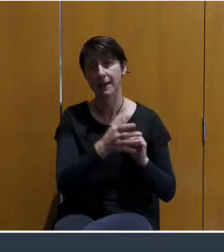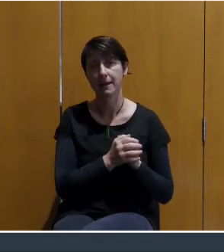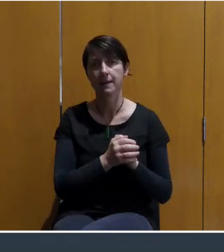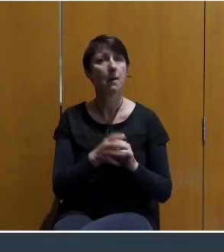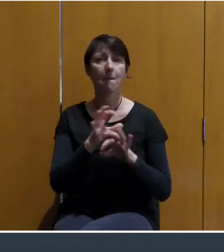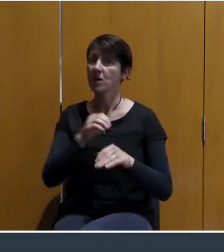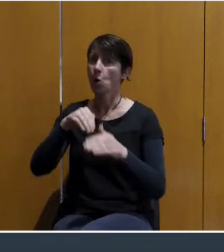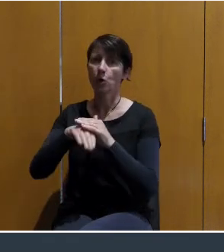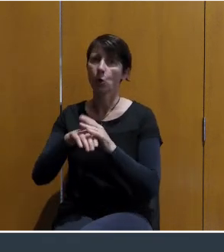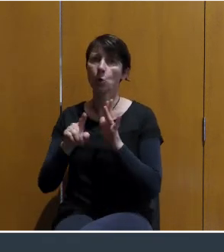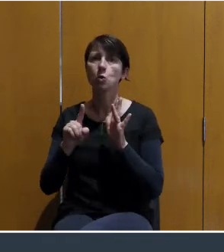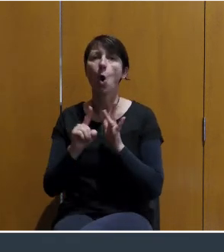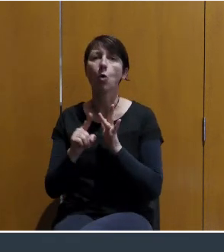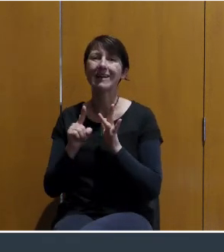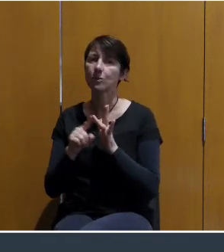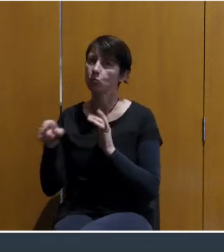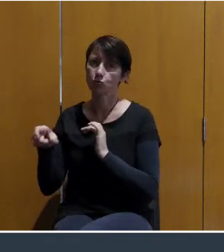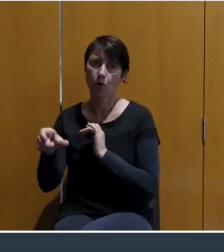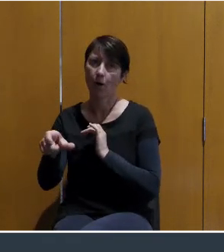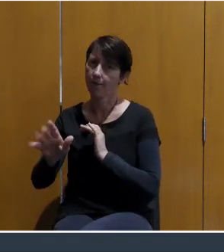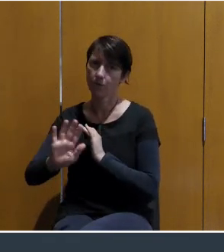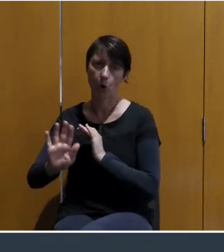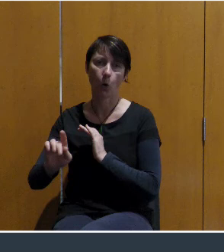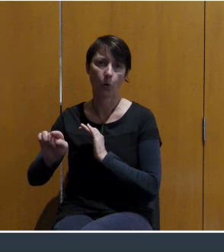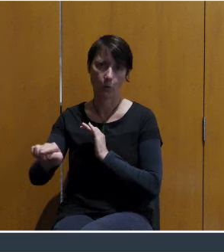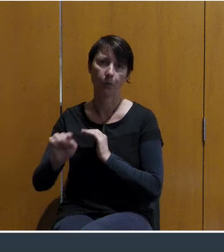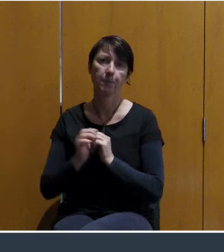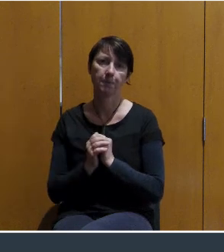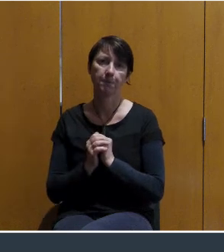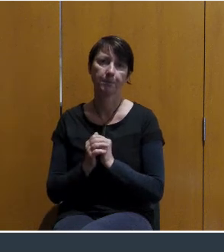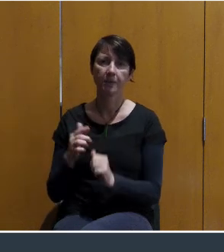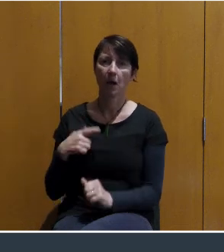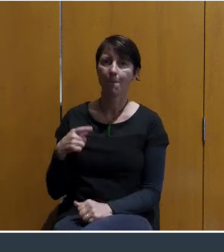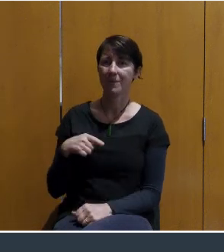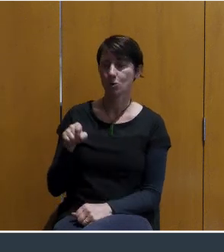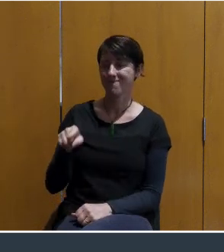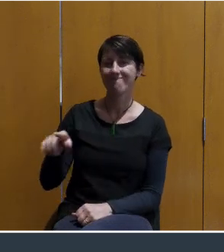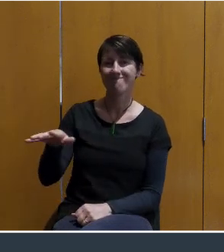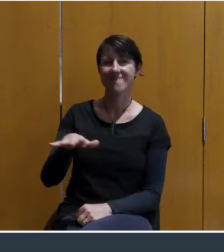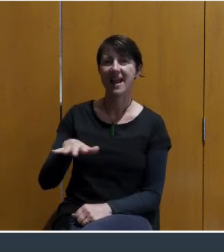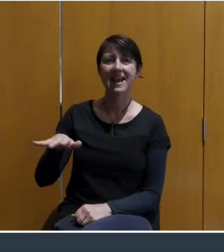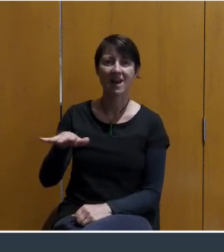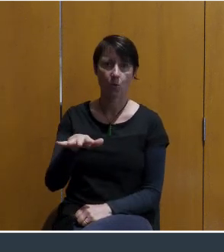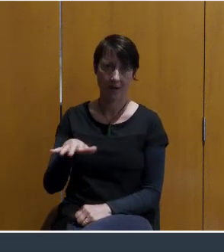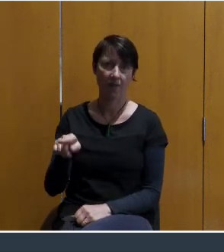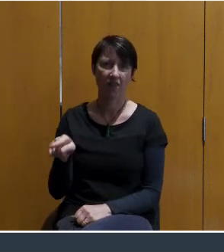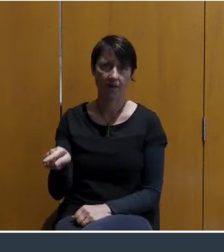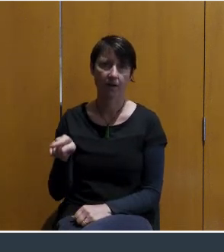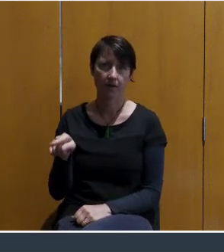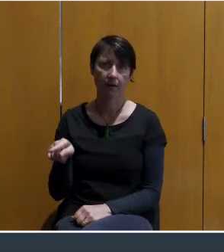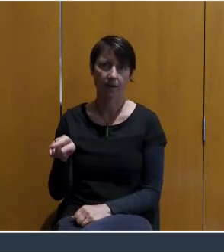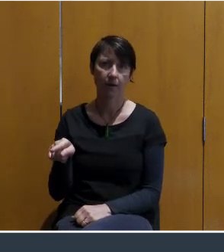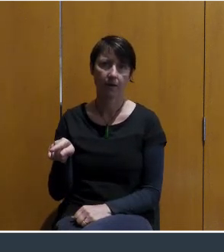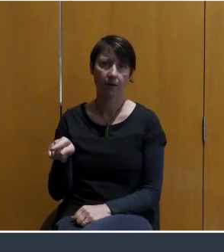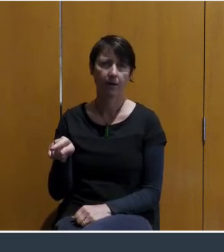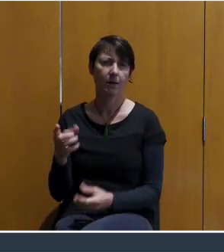Drive, though, which is proposed in the submitter's map, because this is an area frequently frequented